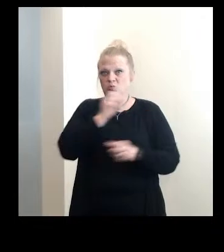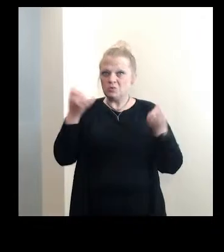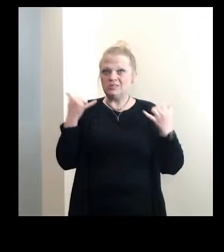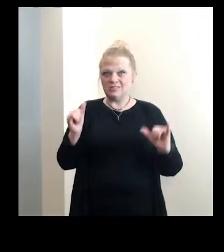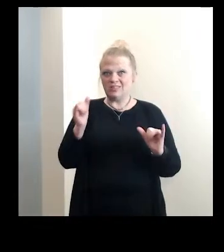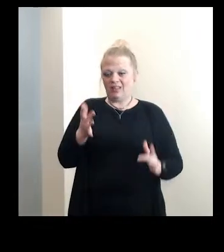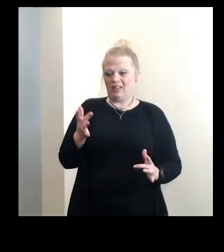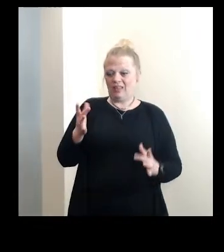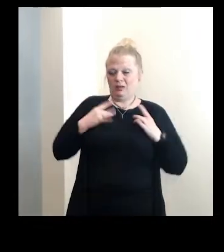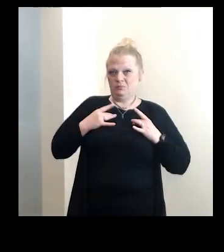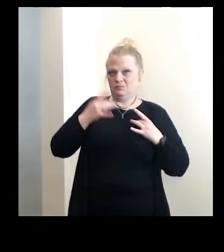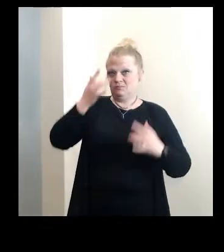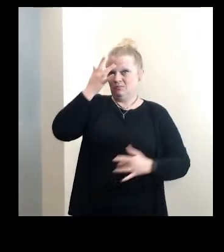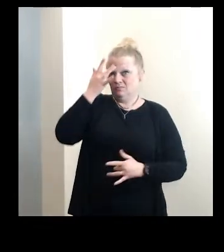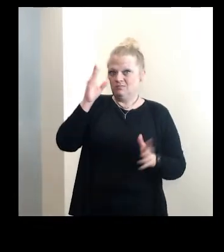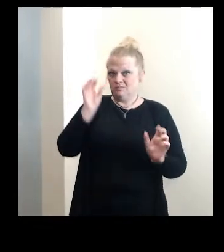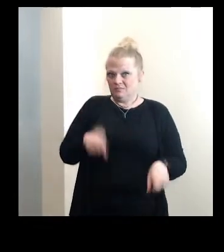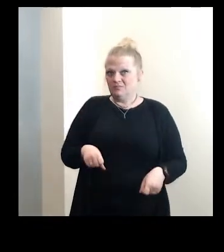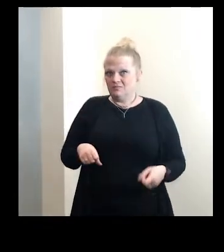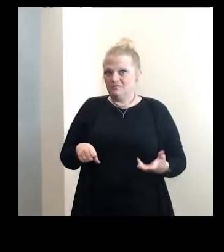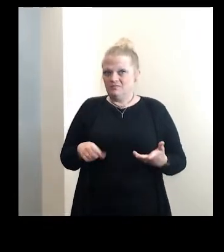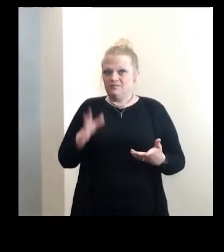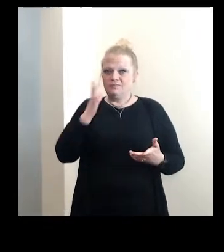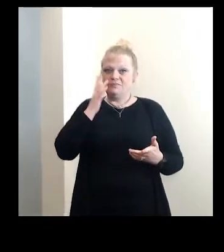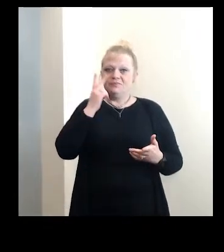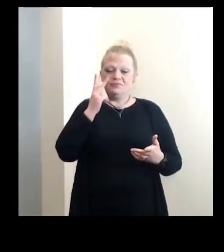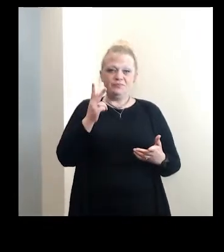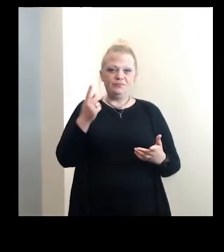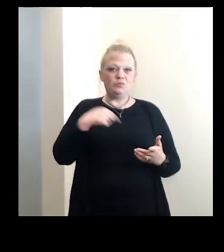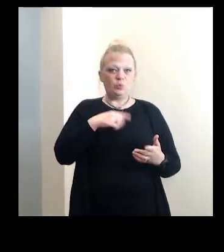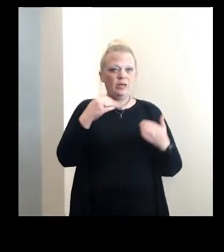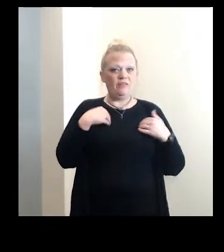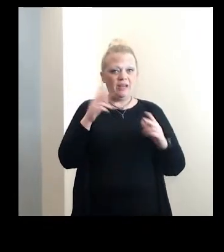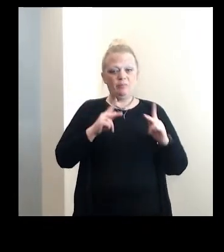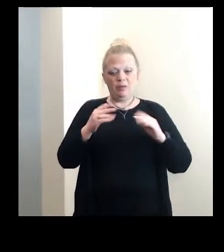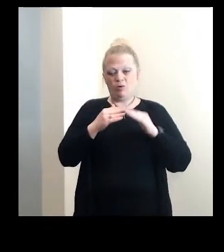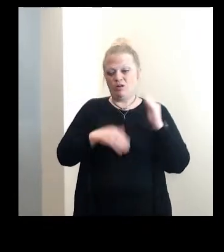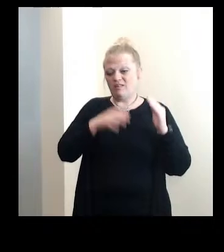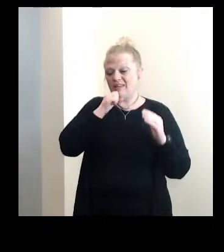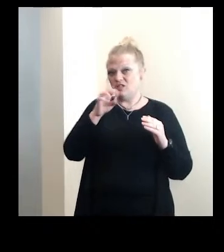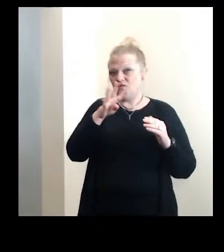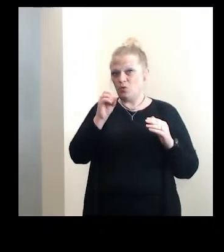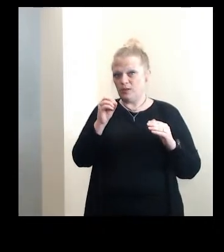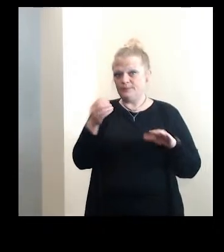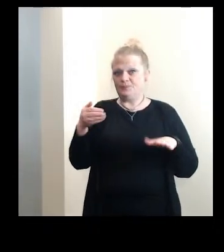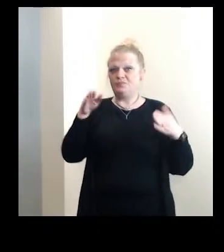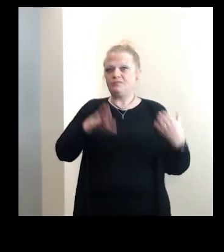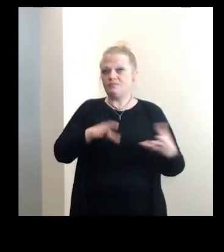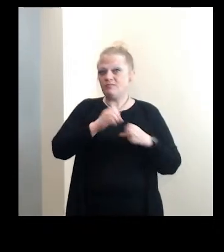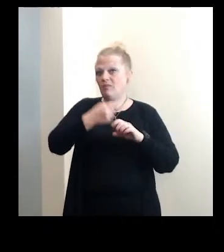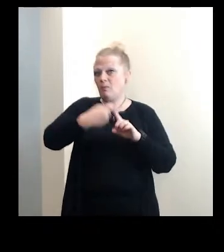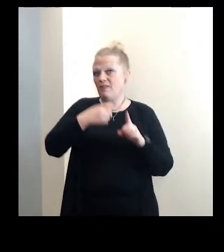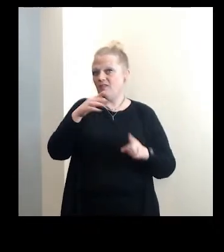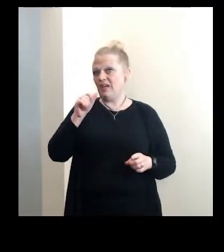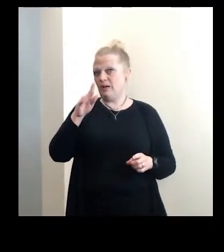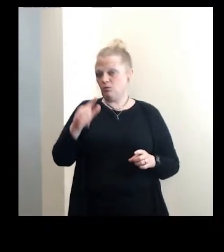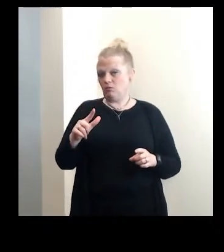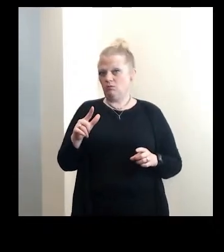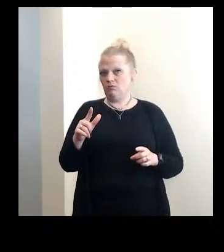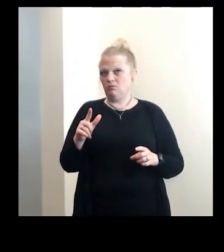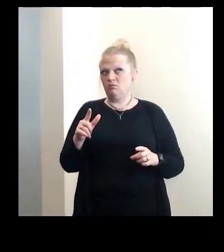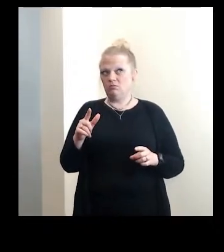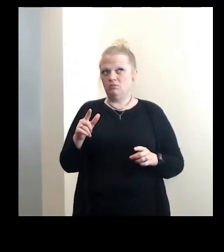COVID-19. You can still get sick from it. And as you'll see, we have had individuals under the age of 40 die in the month of April, just